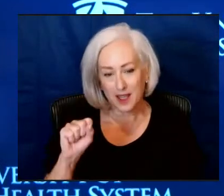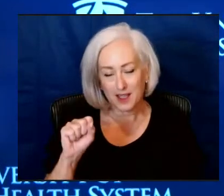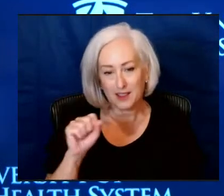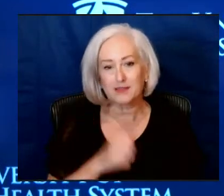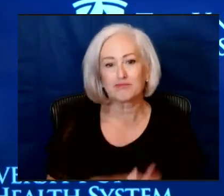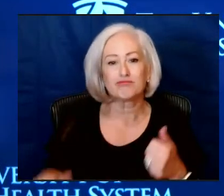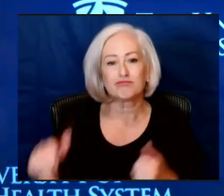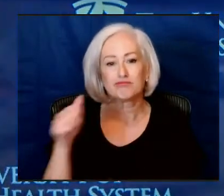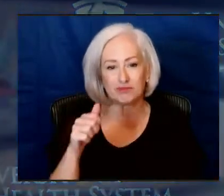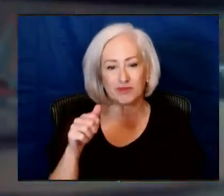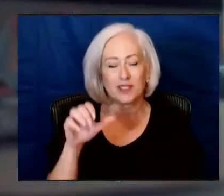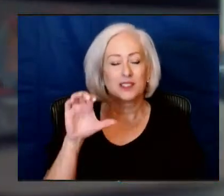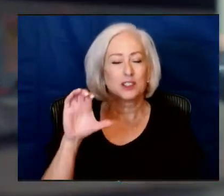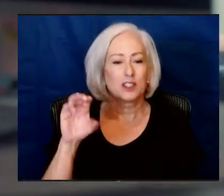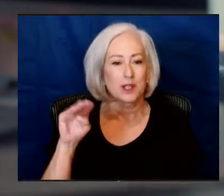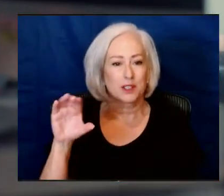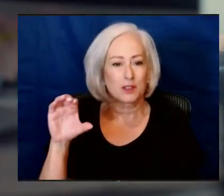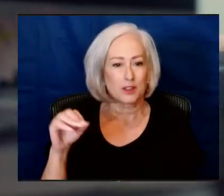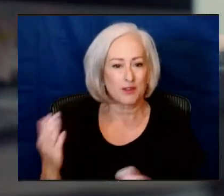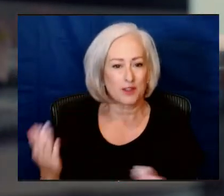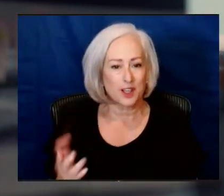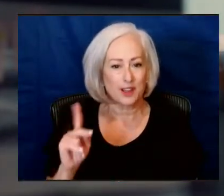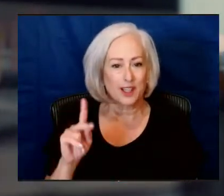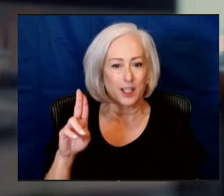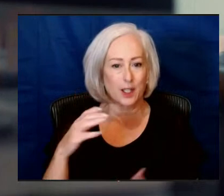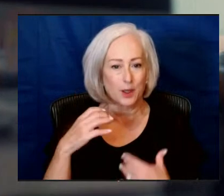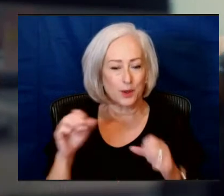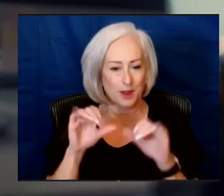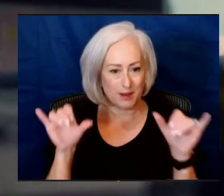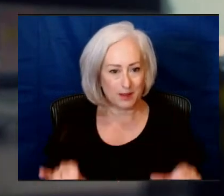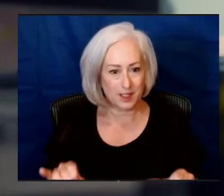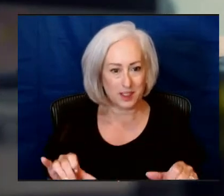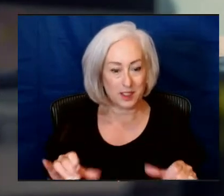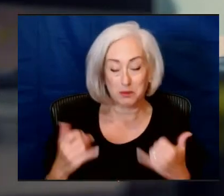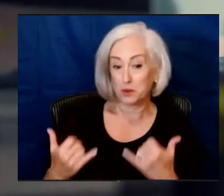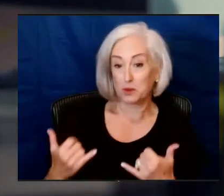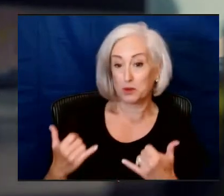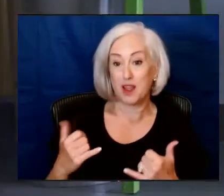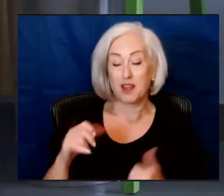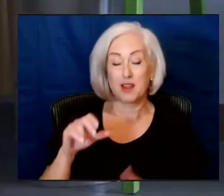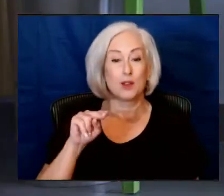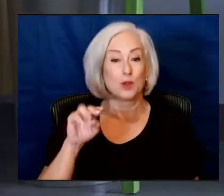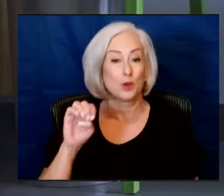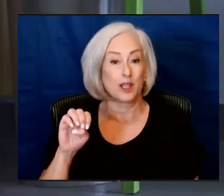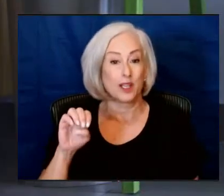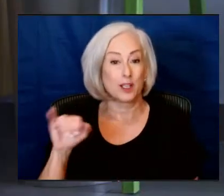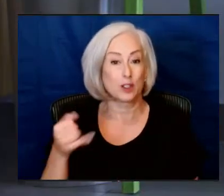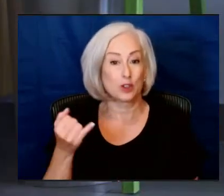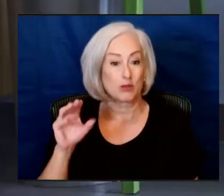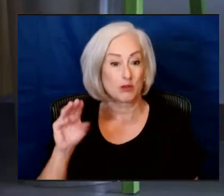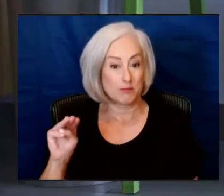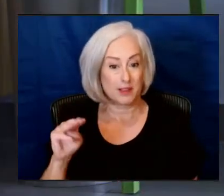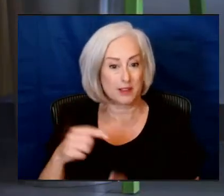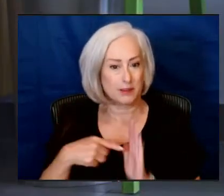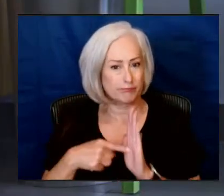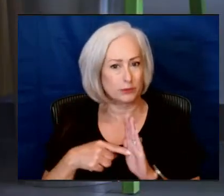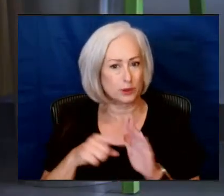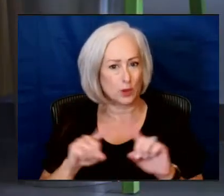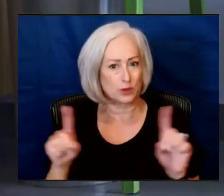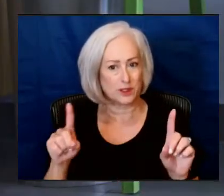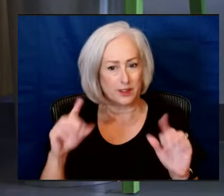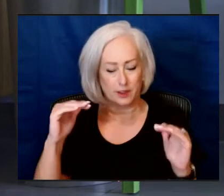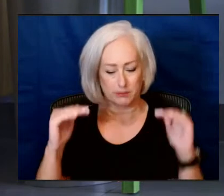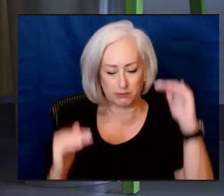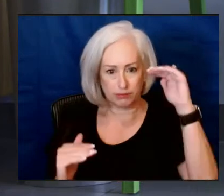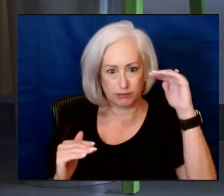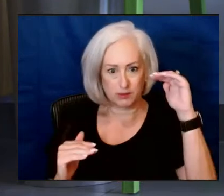System. Coming up today, a new article in the New England Journal of Medicine points to differences in the care and treatment of